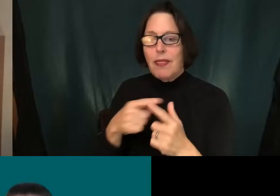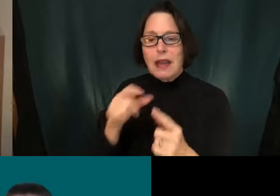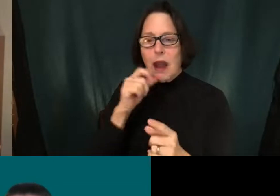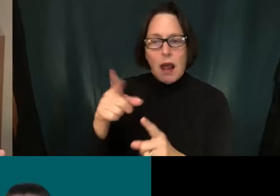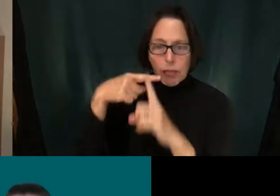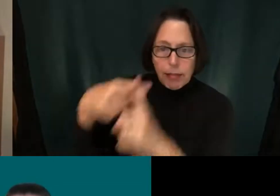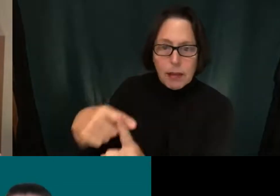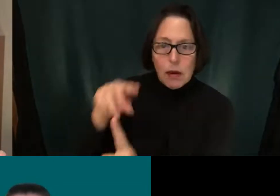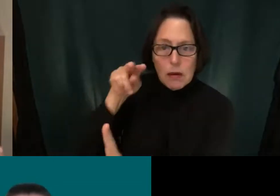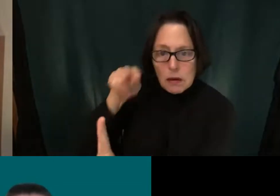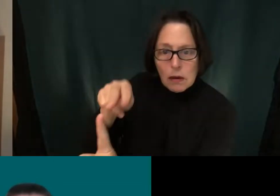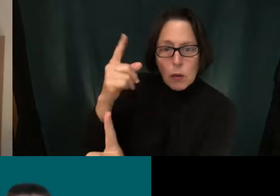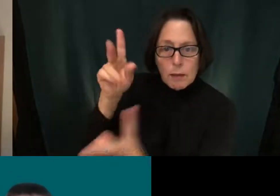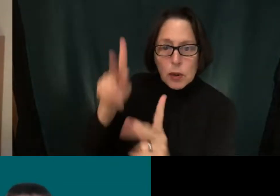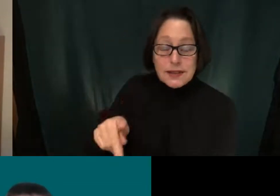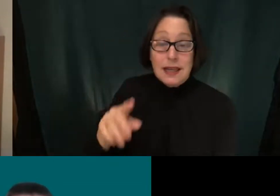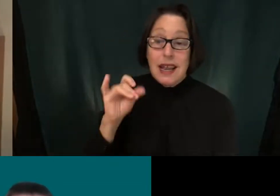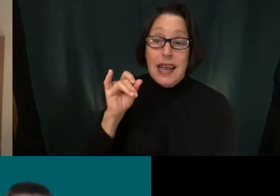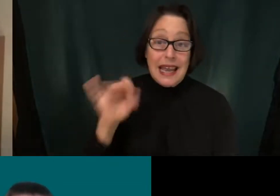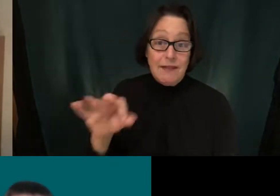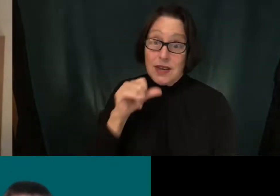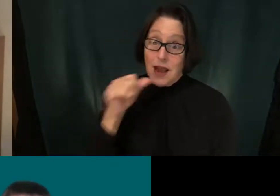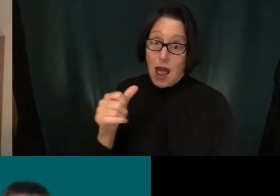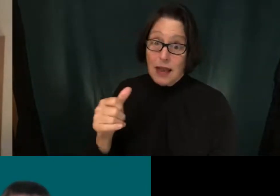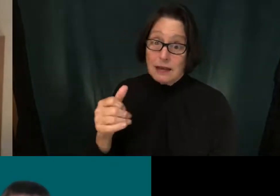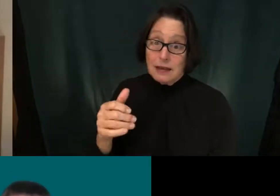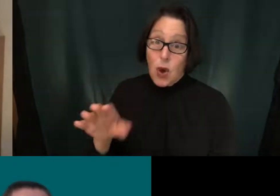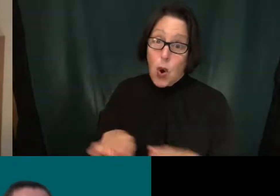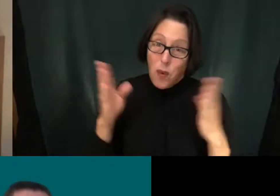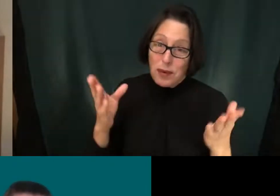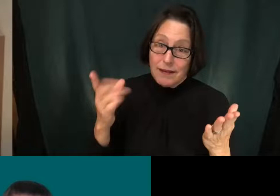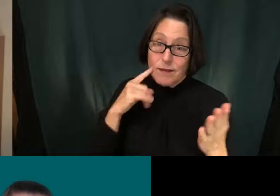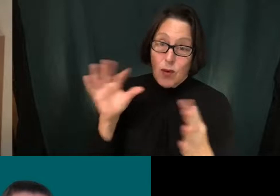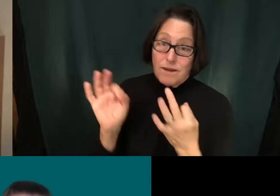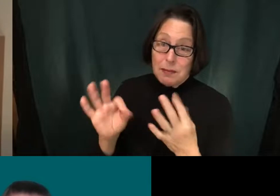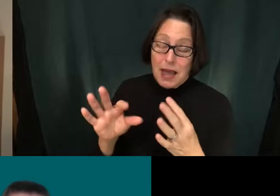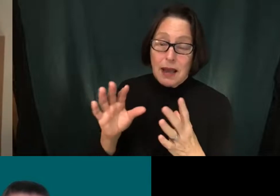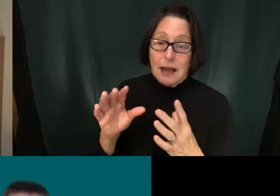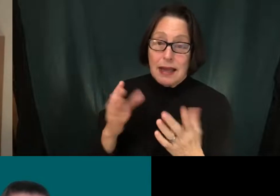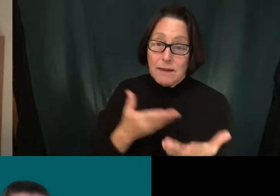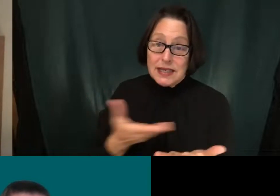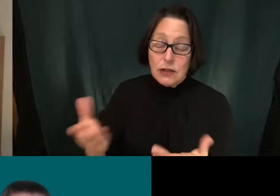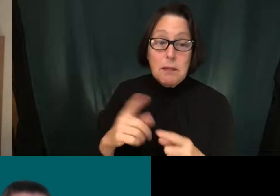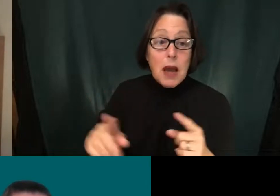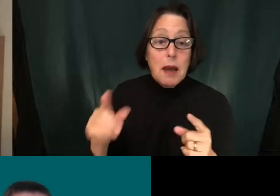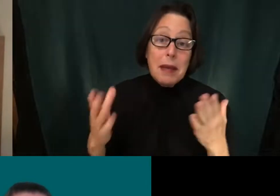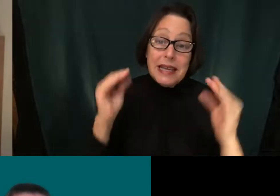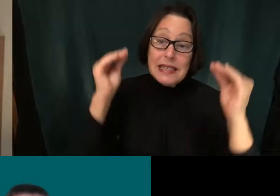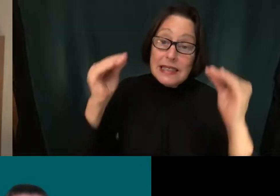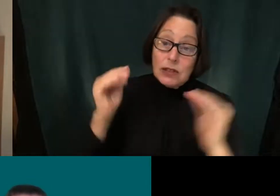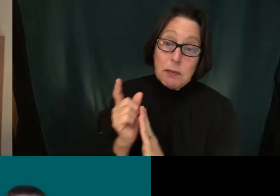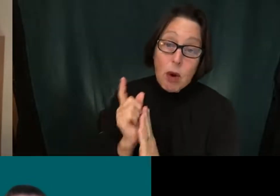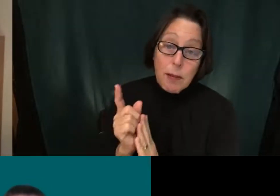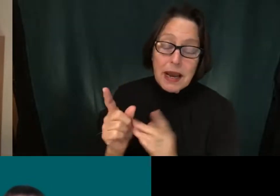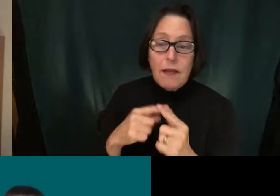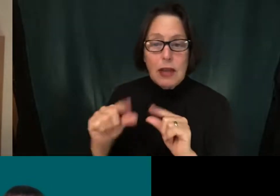Now that's if you don't have sort of that open invitation already to give some feedback, but more sort of doing a teaching moment and then maybe doing some